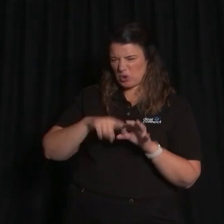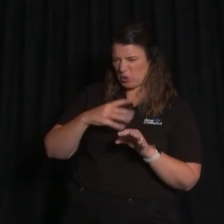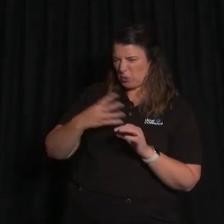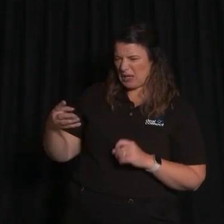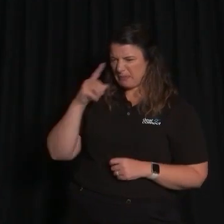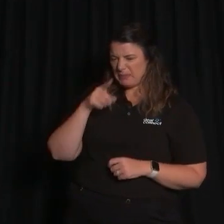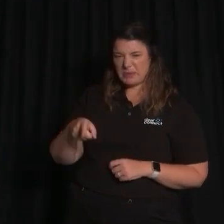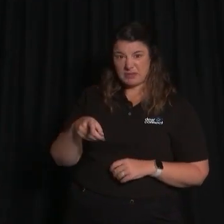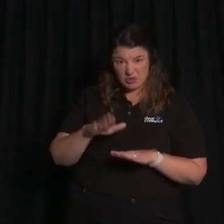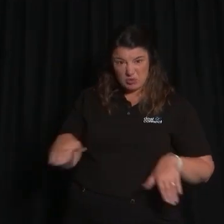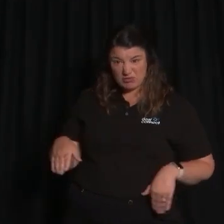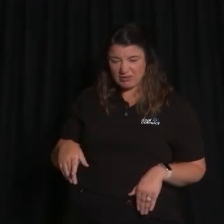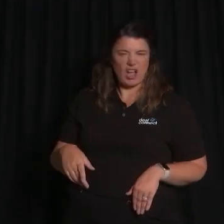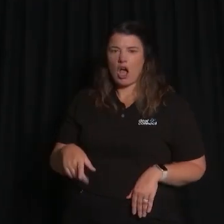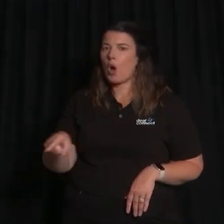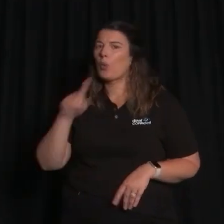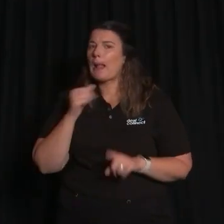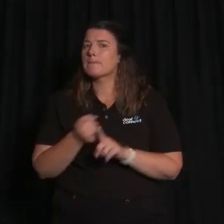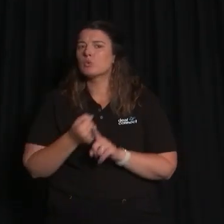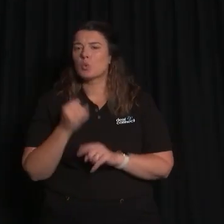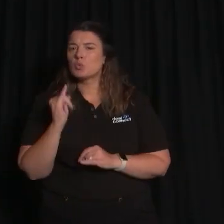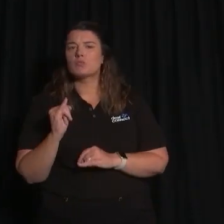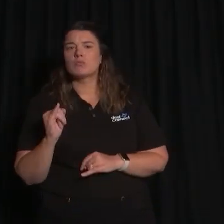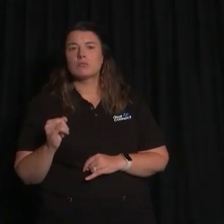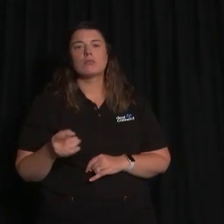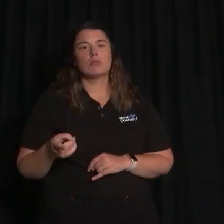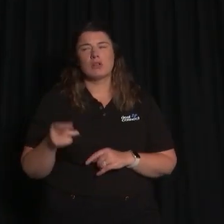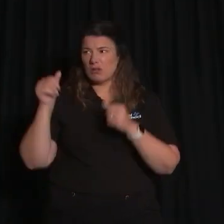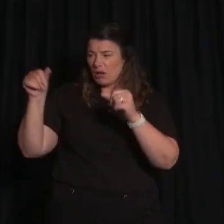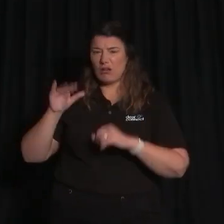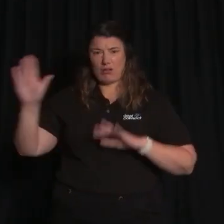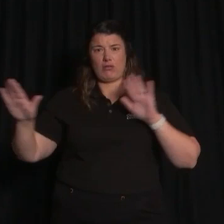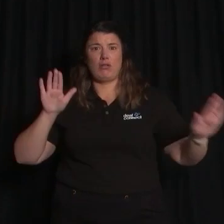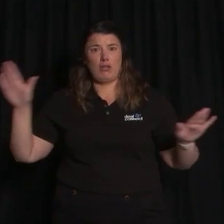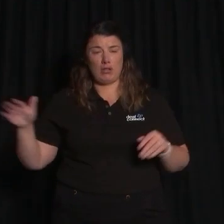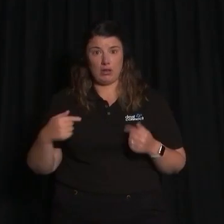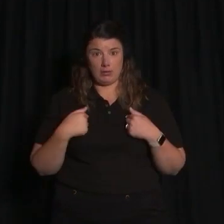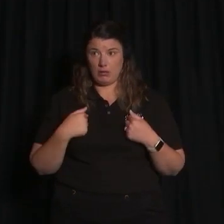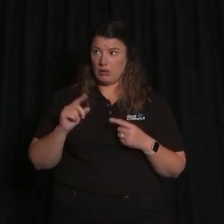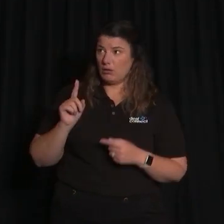LGBTQIA+ people should not have kids because they're going to abuse them. You know, this was incredibly difficult to